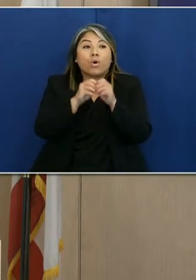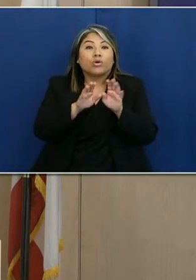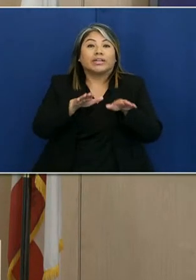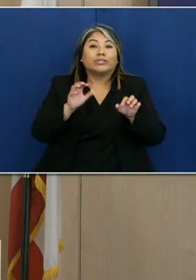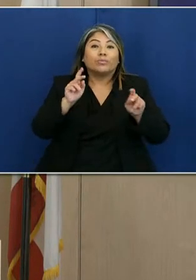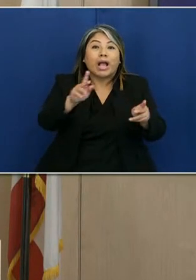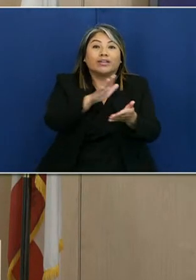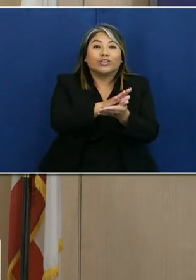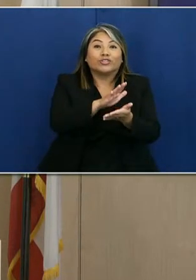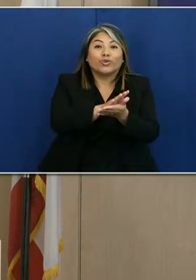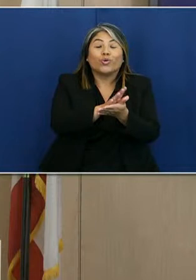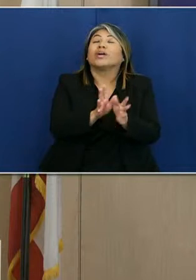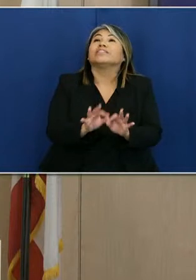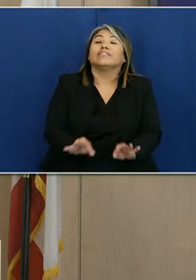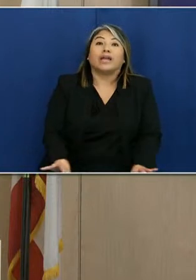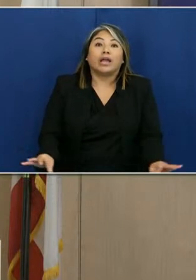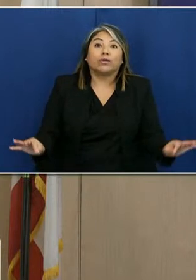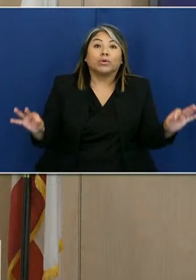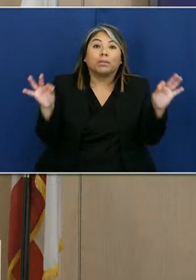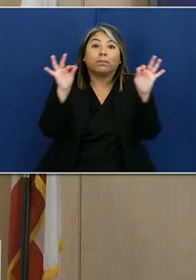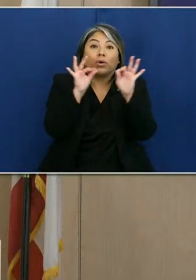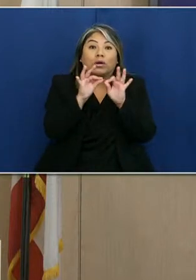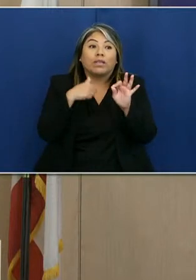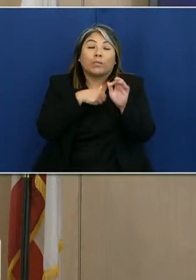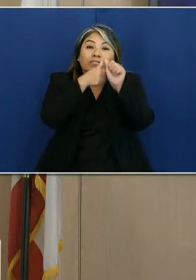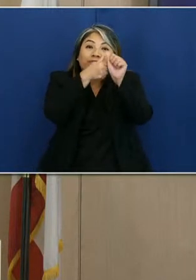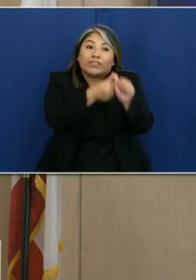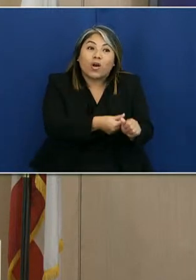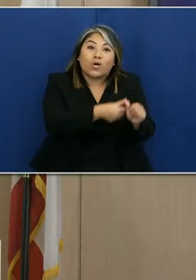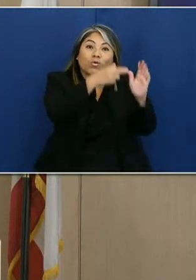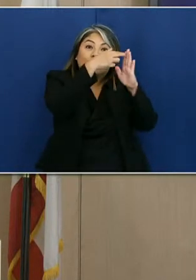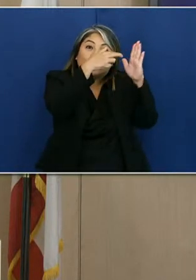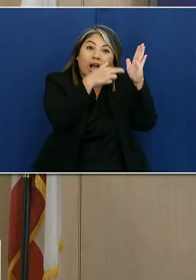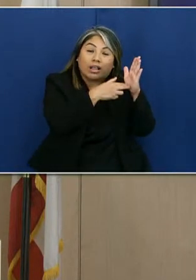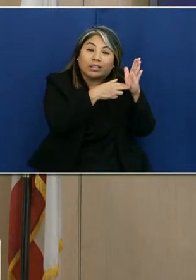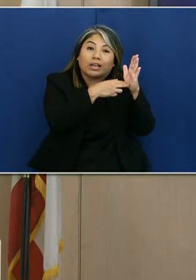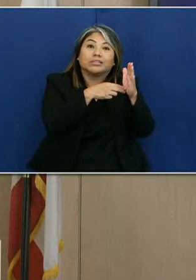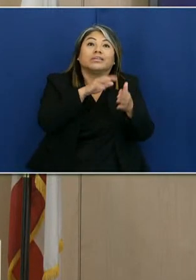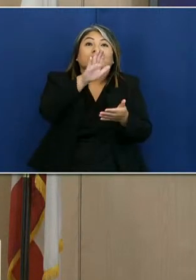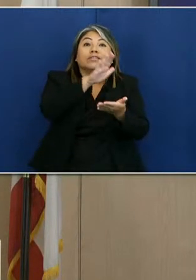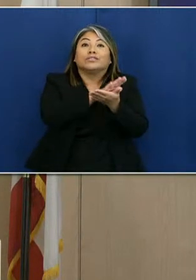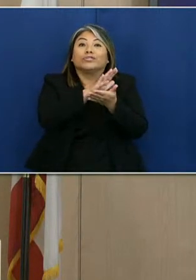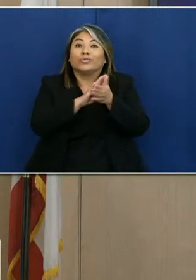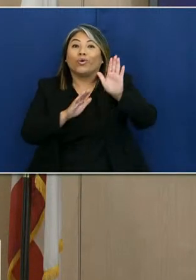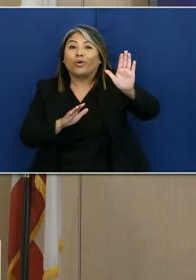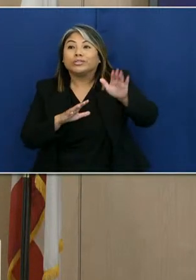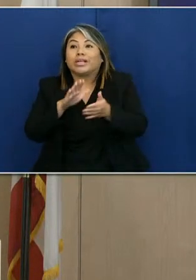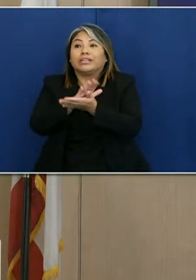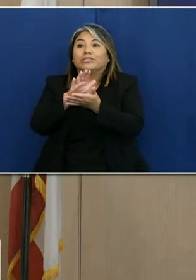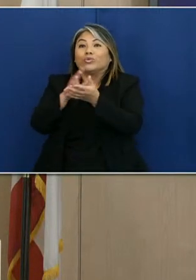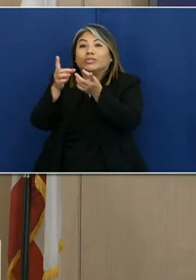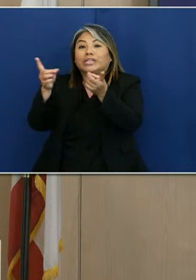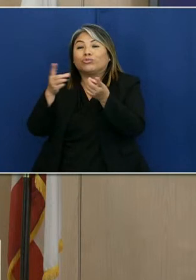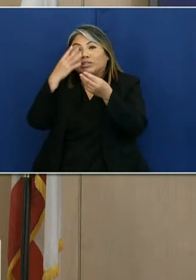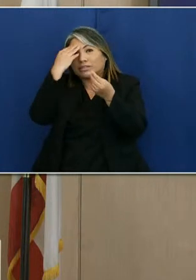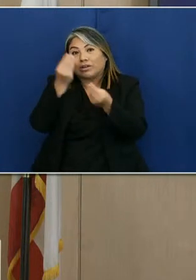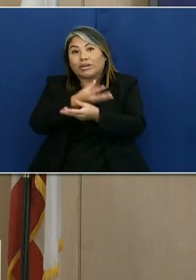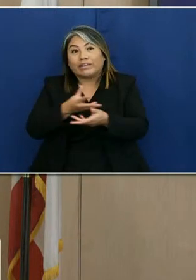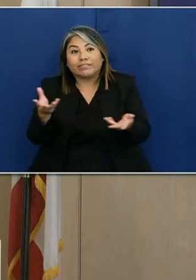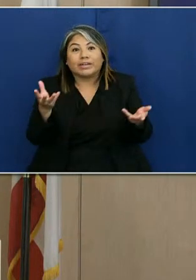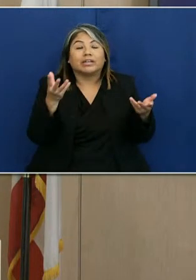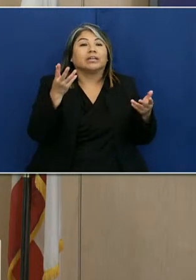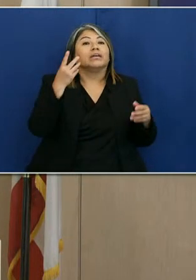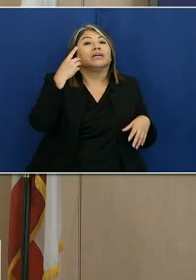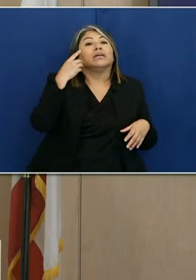school, it's very important that we follow the guidelines that the schools and the school districts are giving to keep